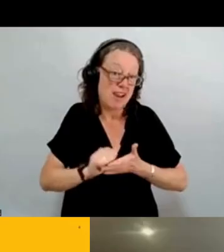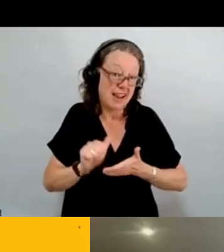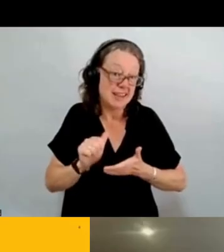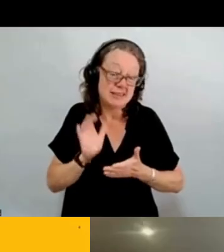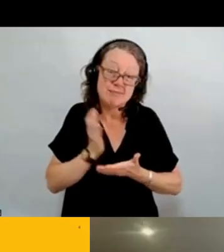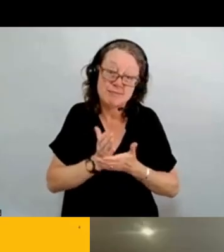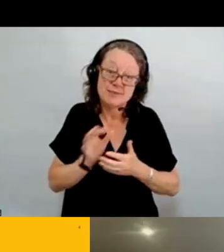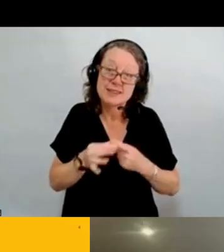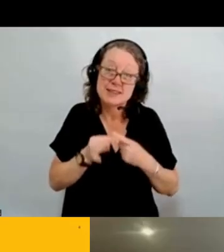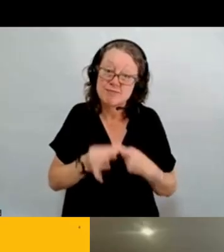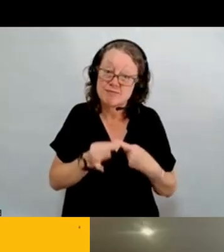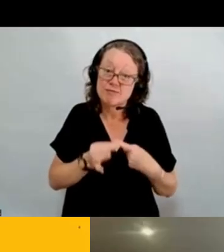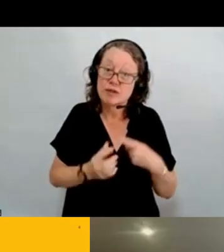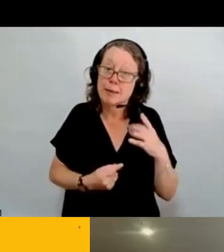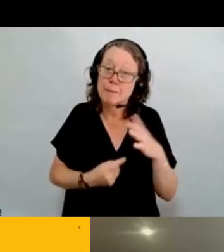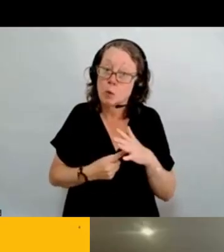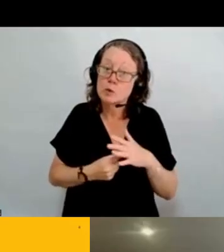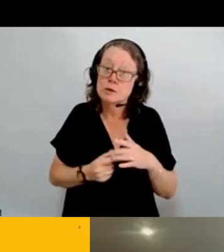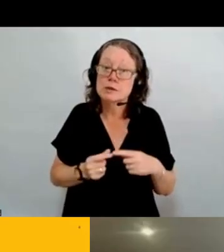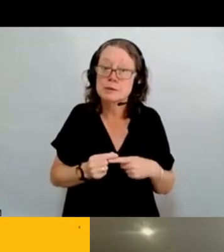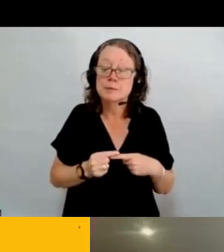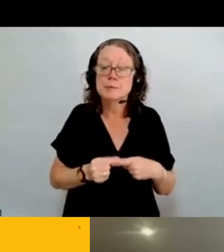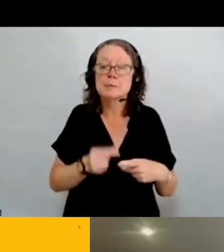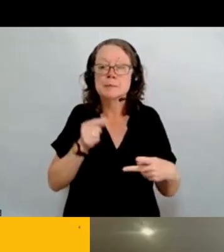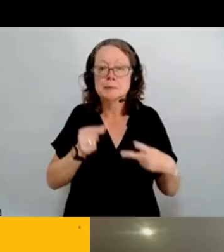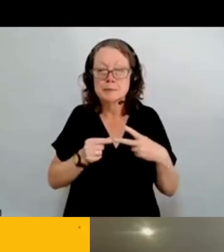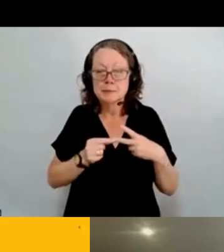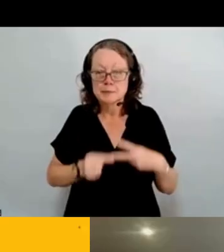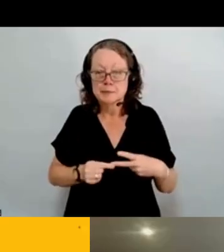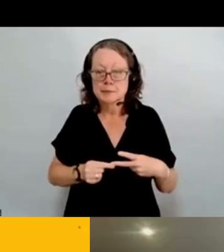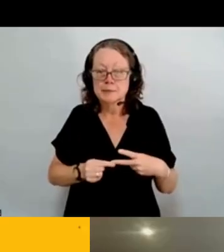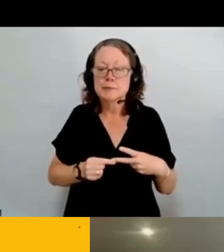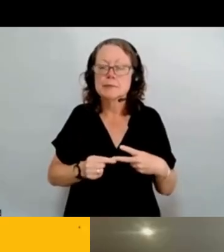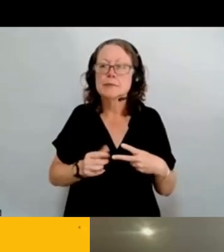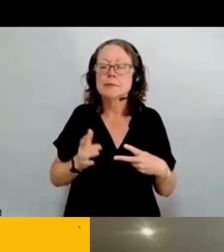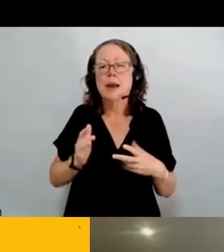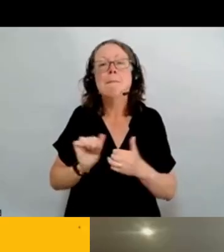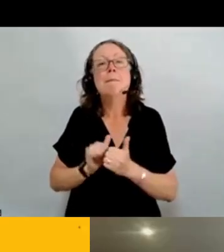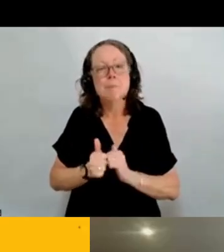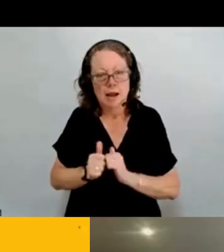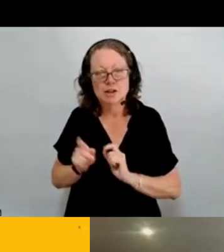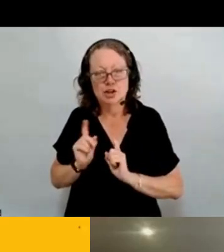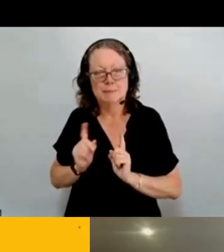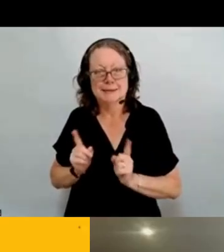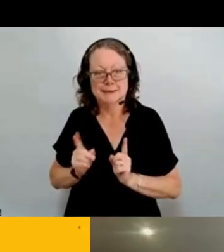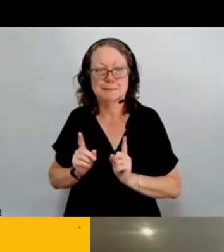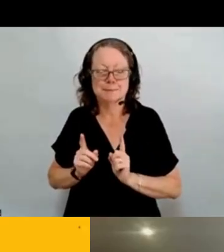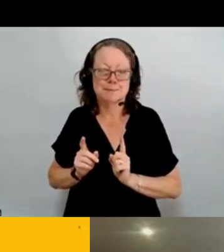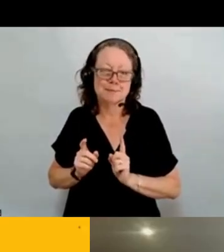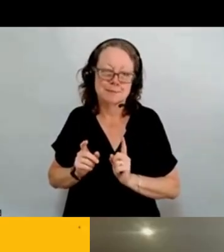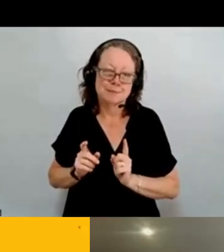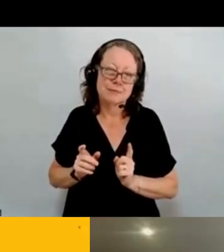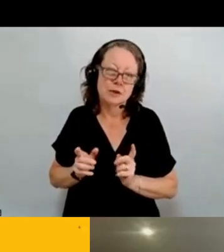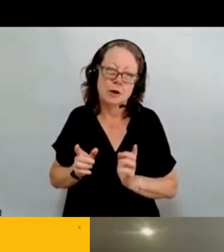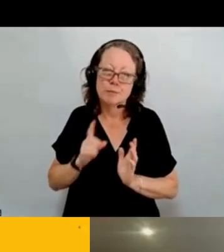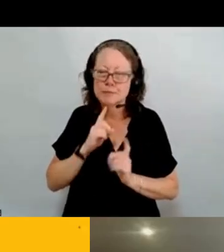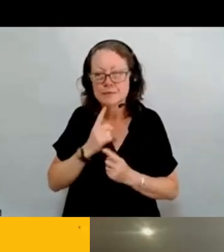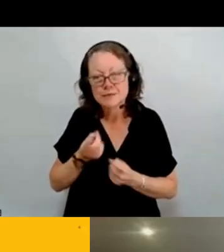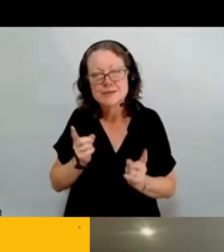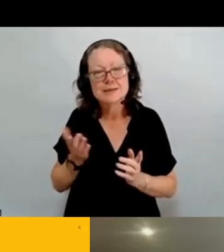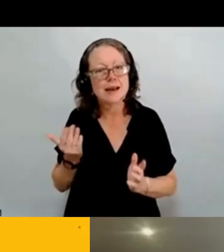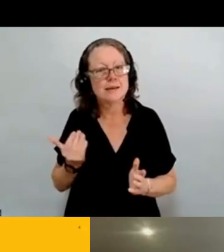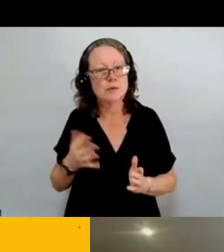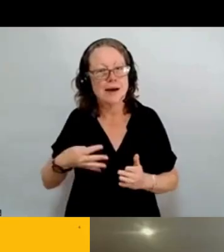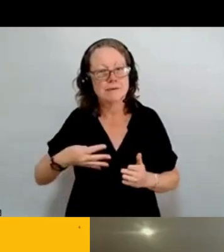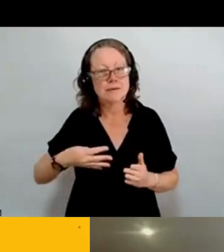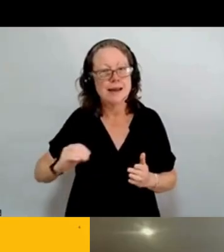on reading is really important. I think second is partnerships. As I mentioned at the start, we've got about 900 organizations